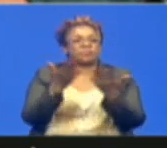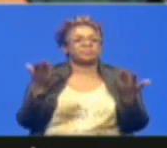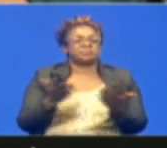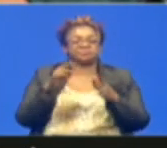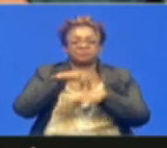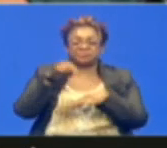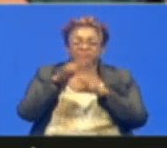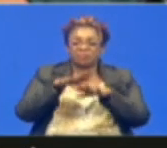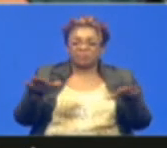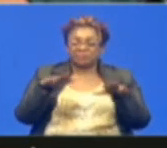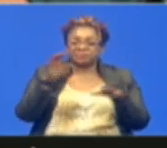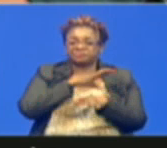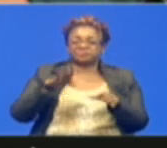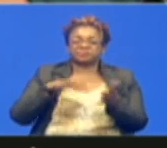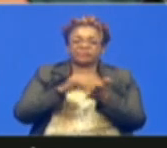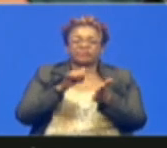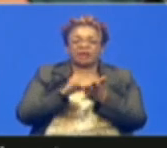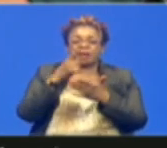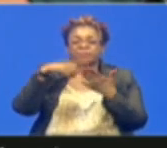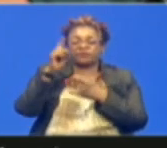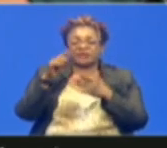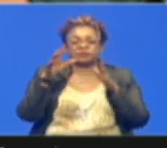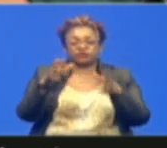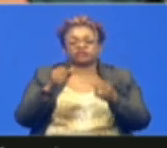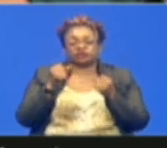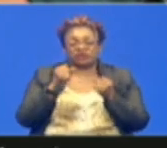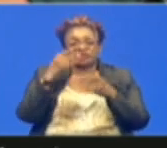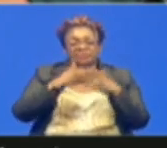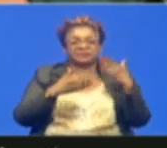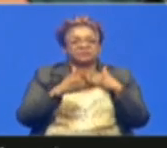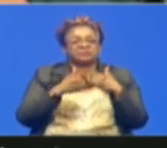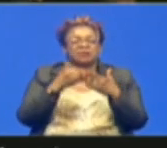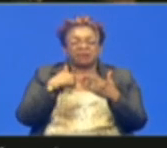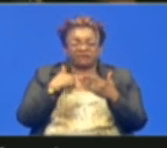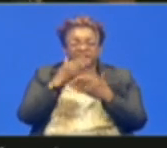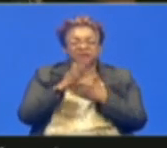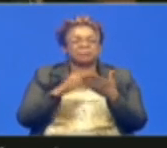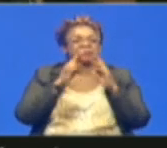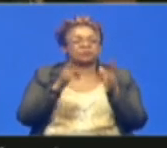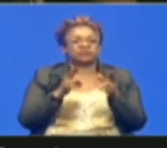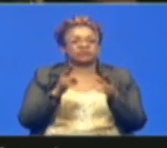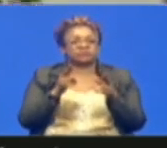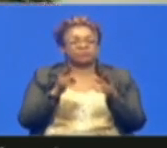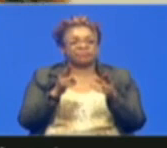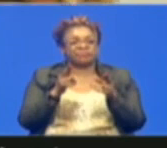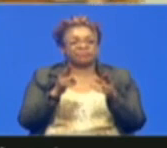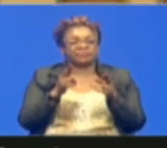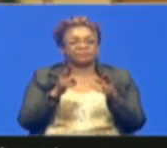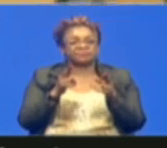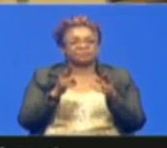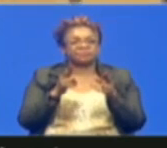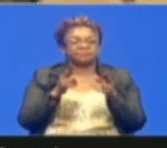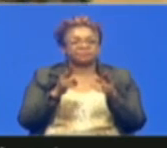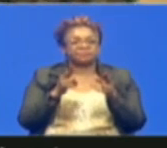Lands Commission that approved the acquisition of the building. NTV's Eunice Omolo reports. The seat of the